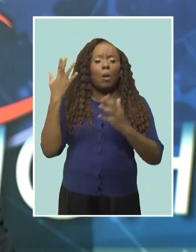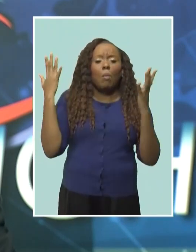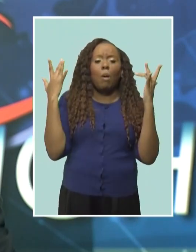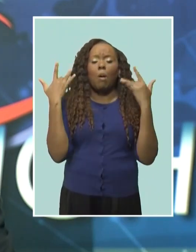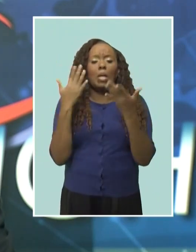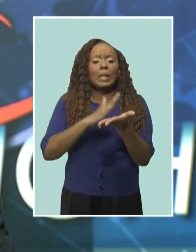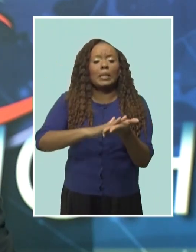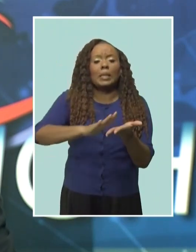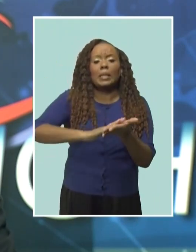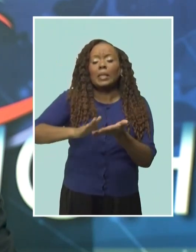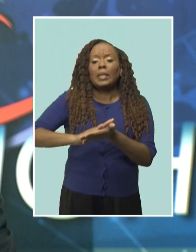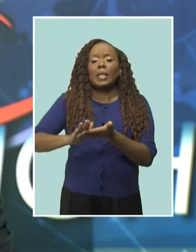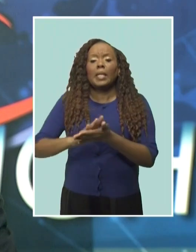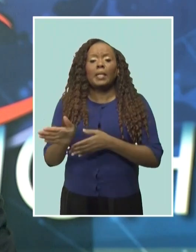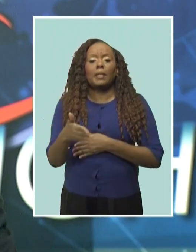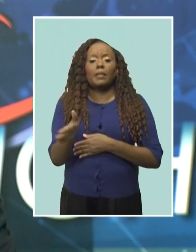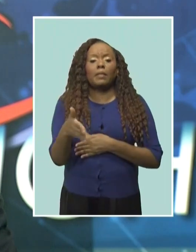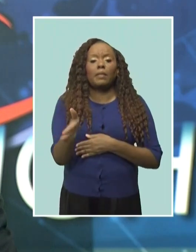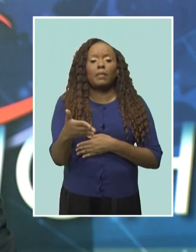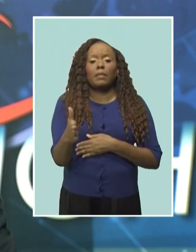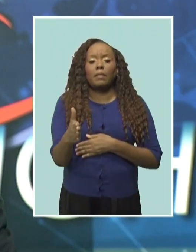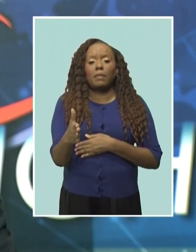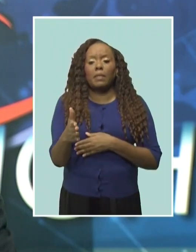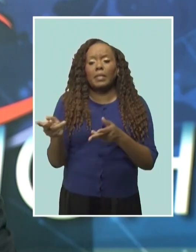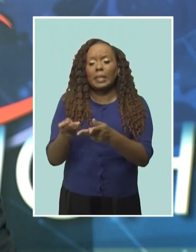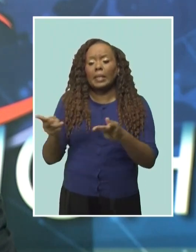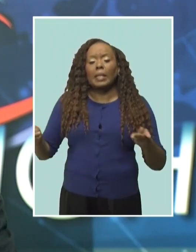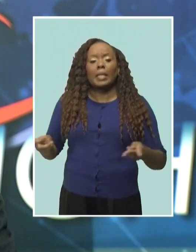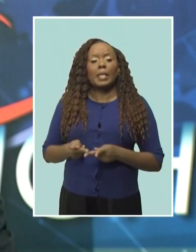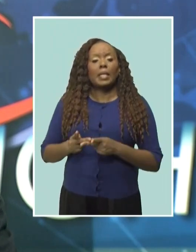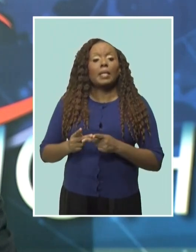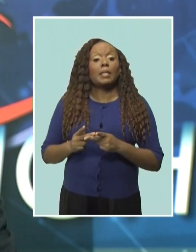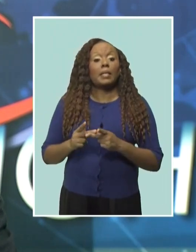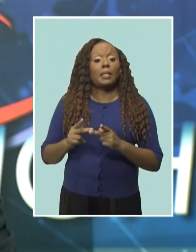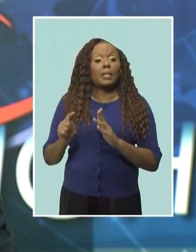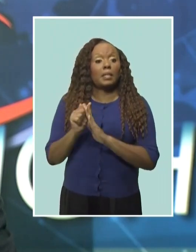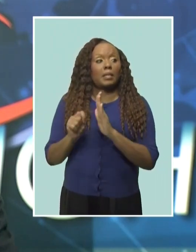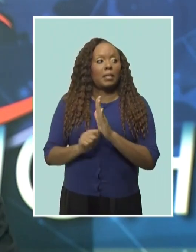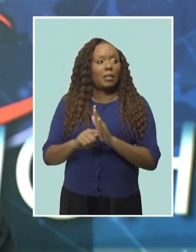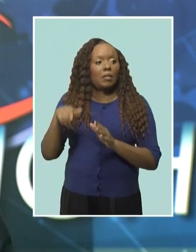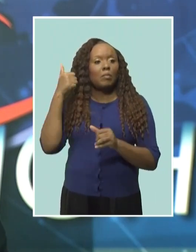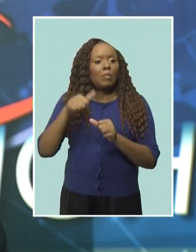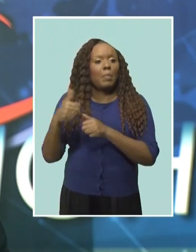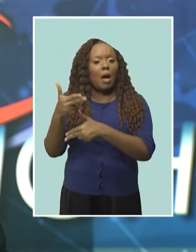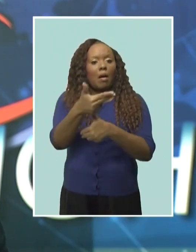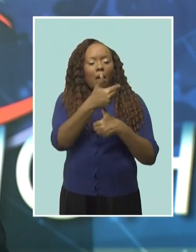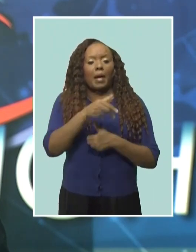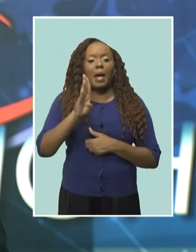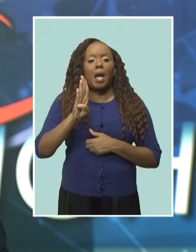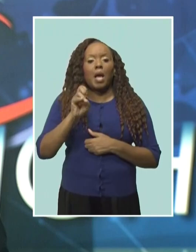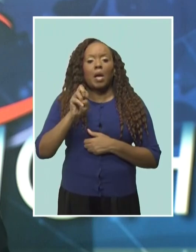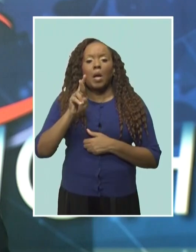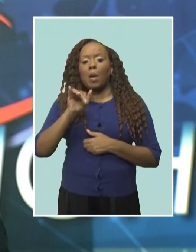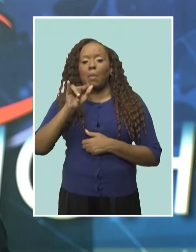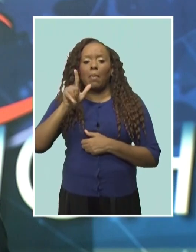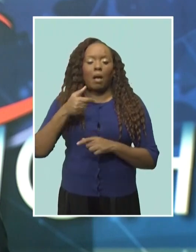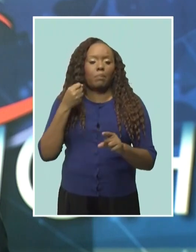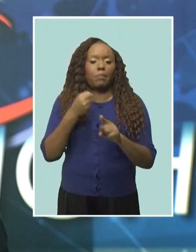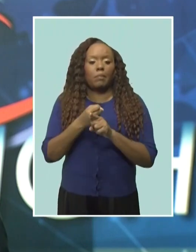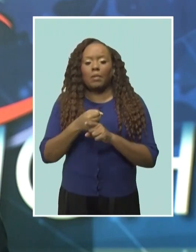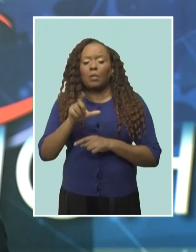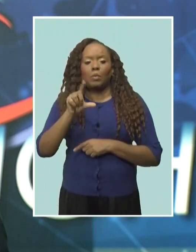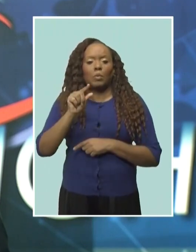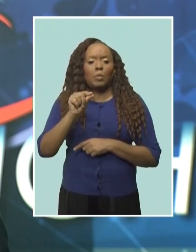Fisheries Complex. Their effort follows a devastating blow to the fishing industry delivered by Hurricane Beryl, which sank at least